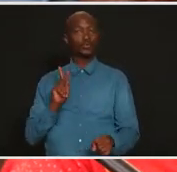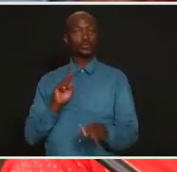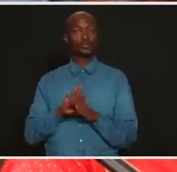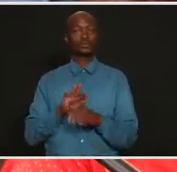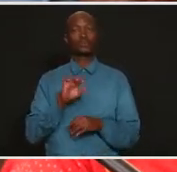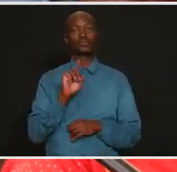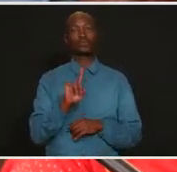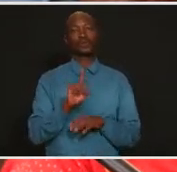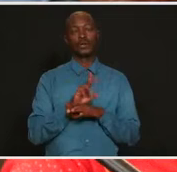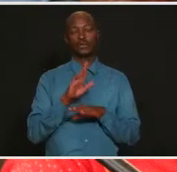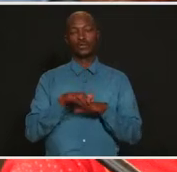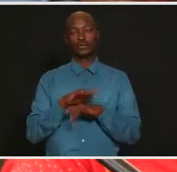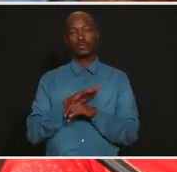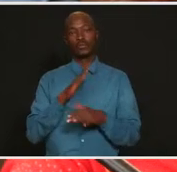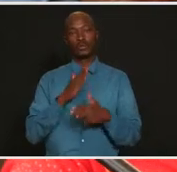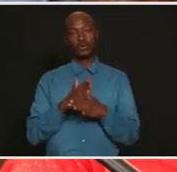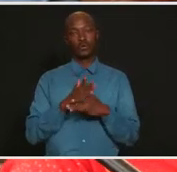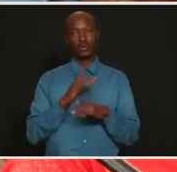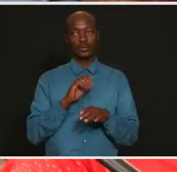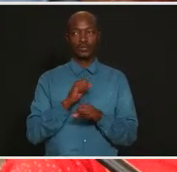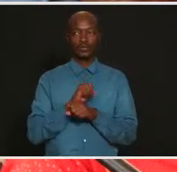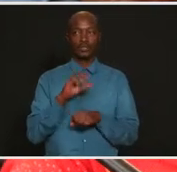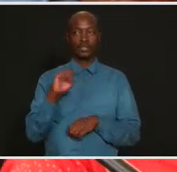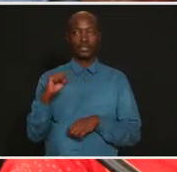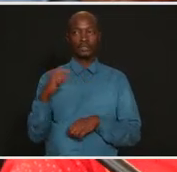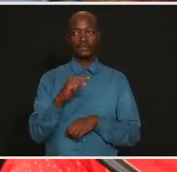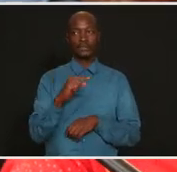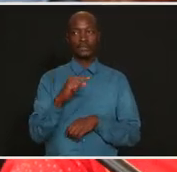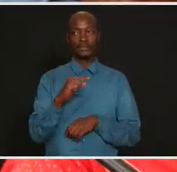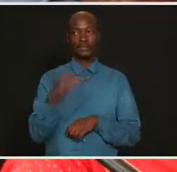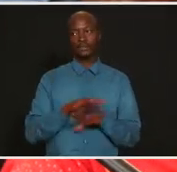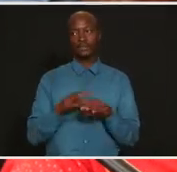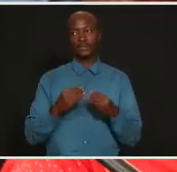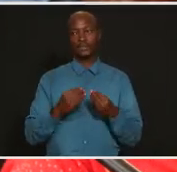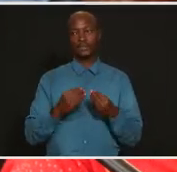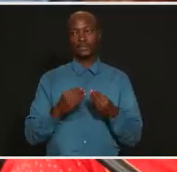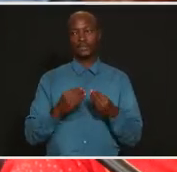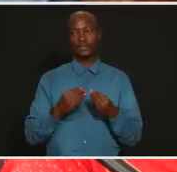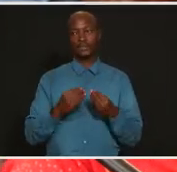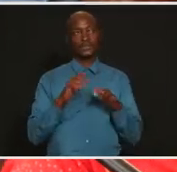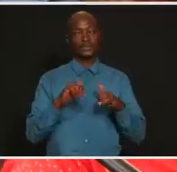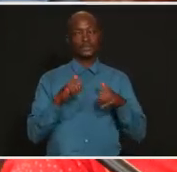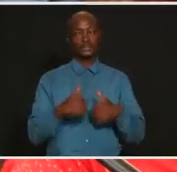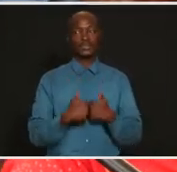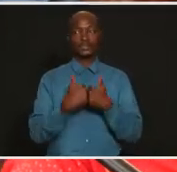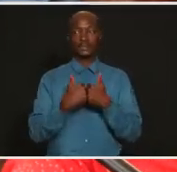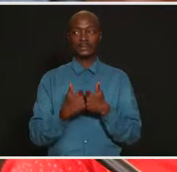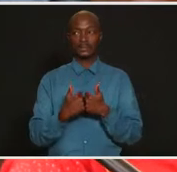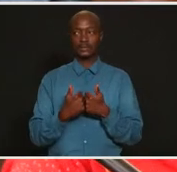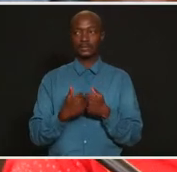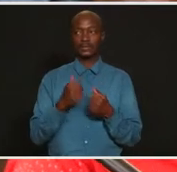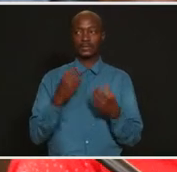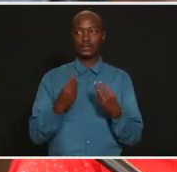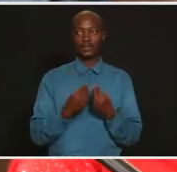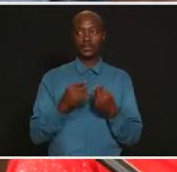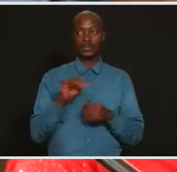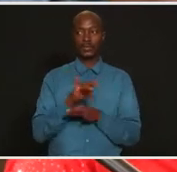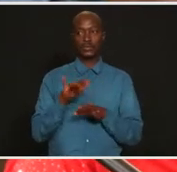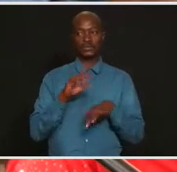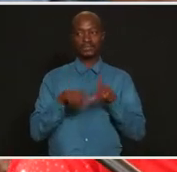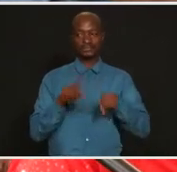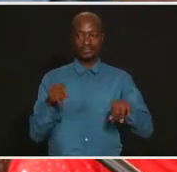one or more functions of the sdb and address challenges which vary the